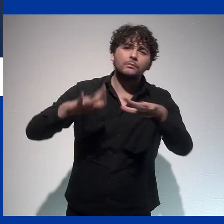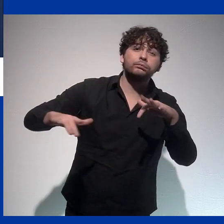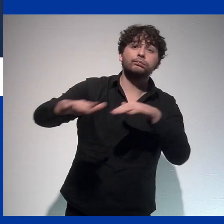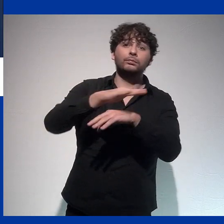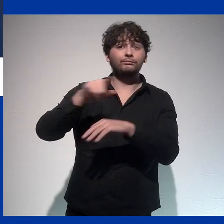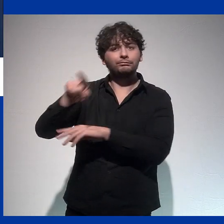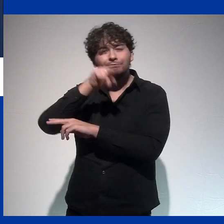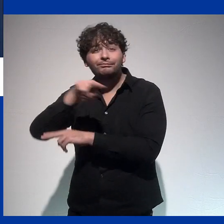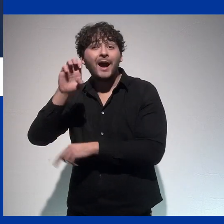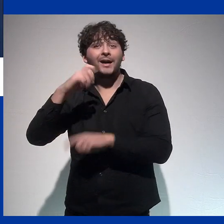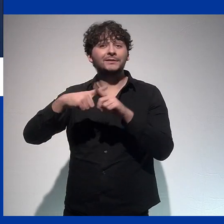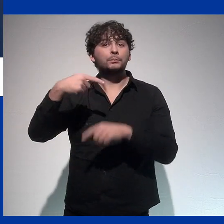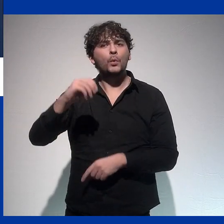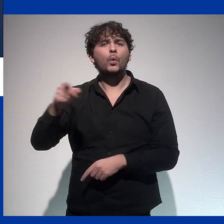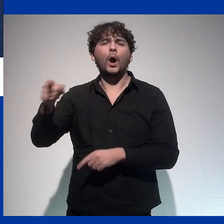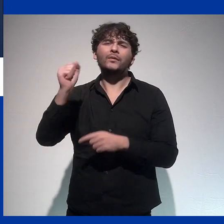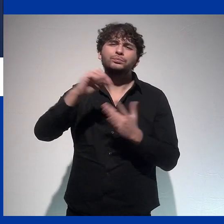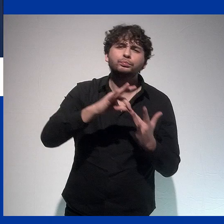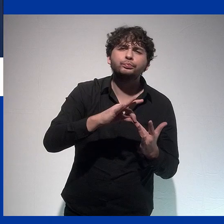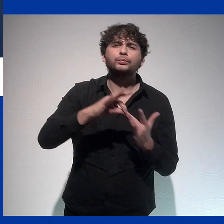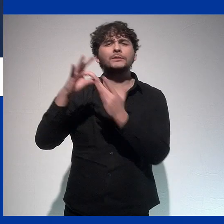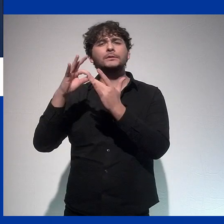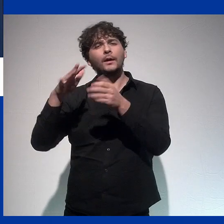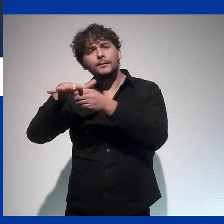part conference. And usually we include